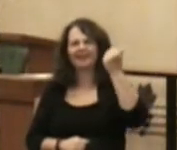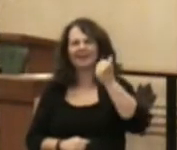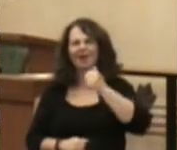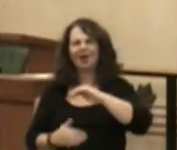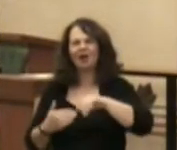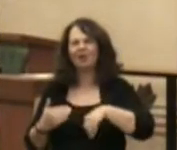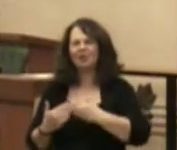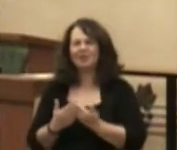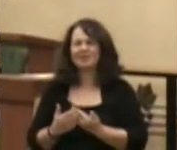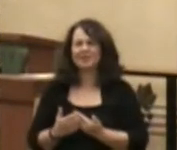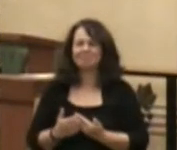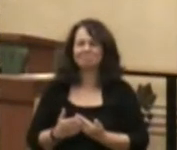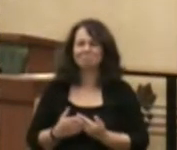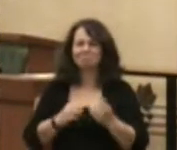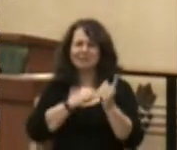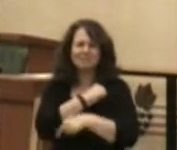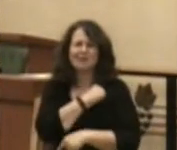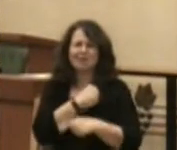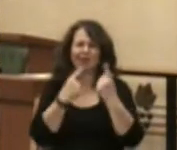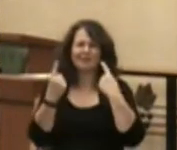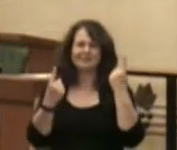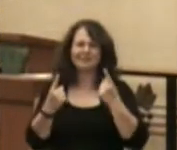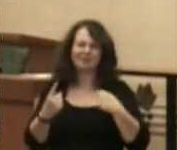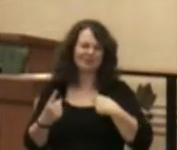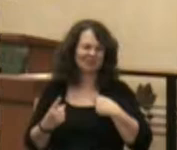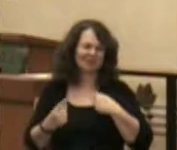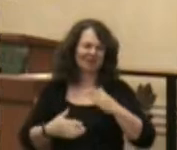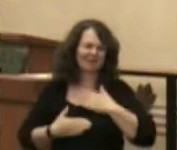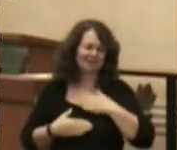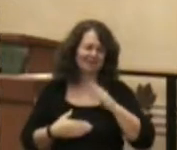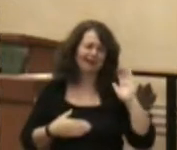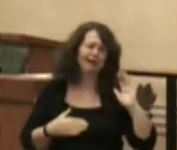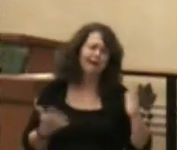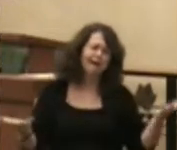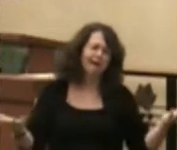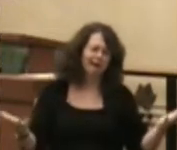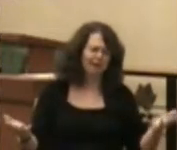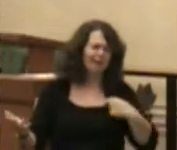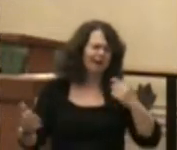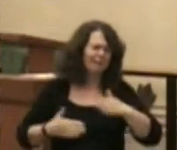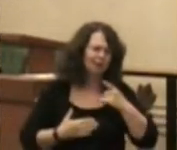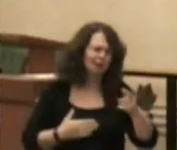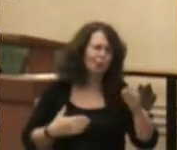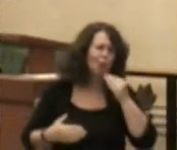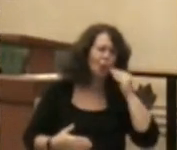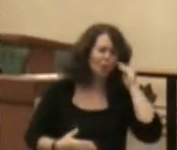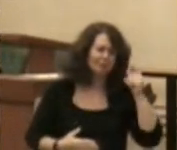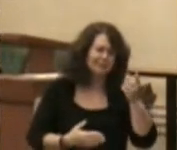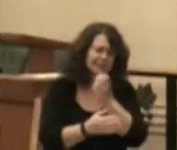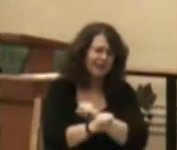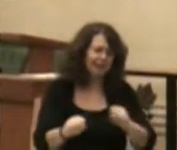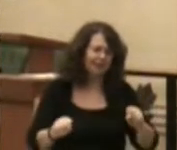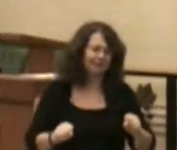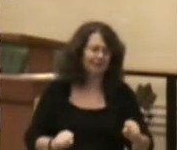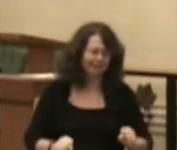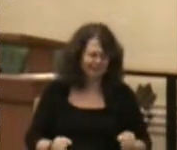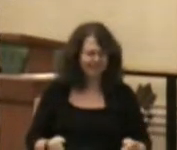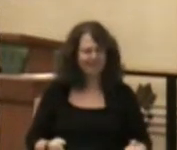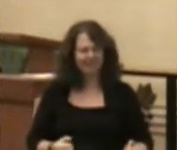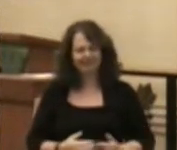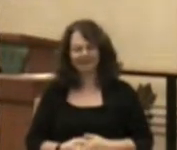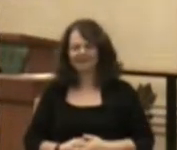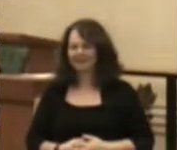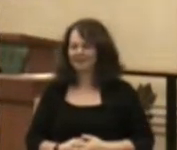consequences. You are just so glad. And you welcome the prodigal come home, and you move on together.